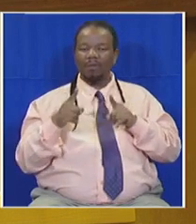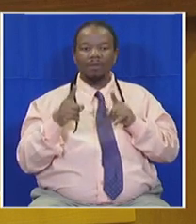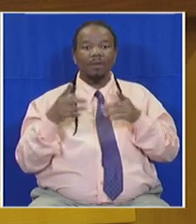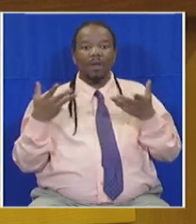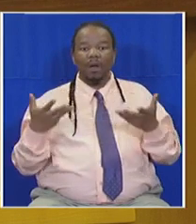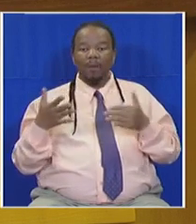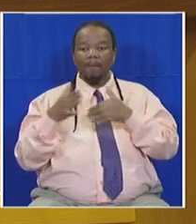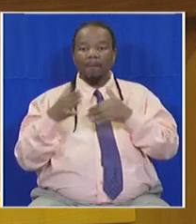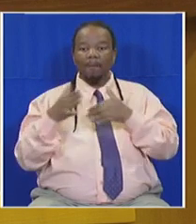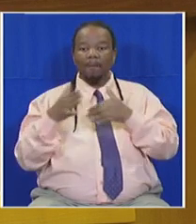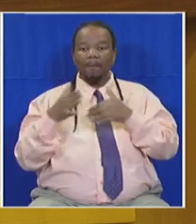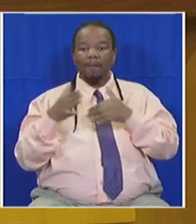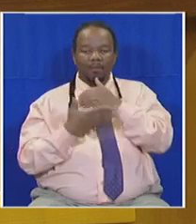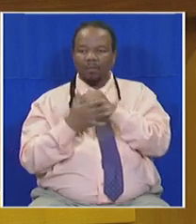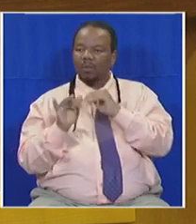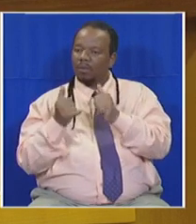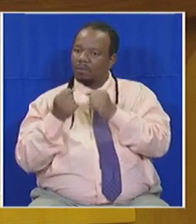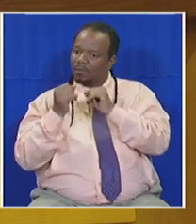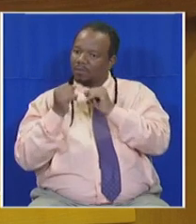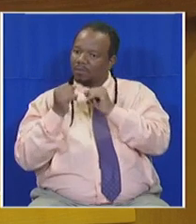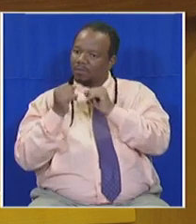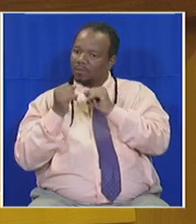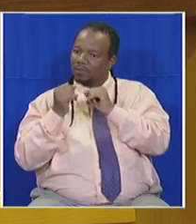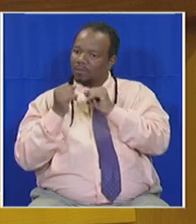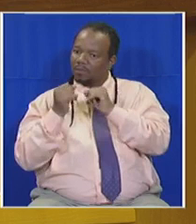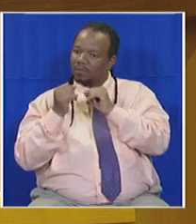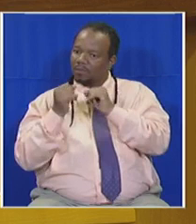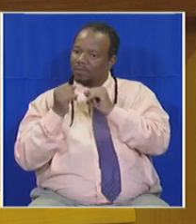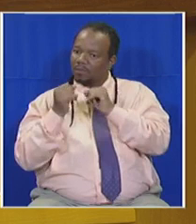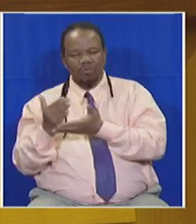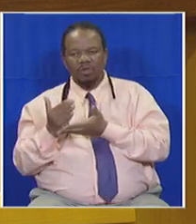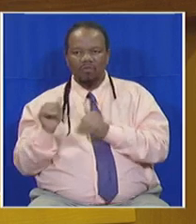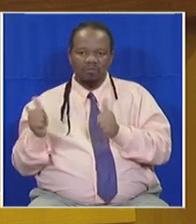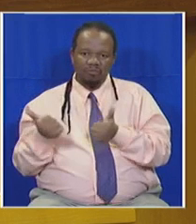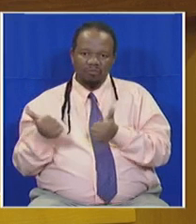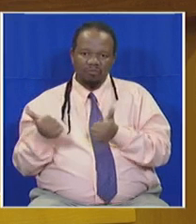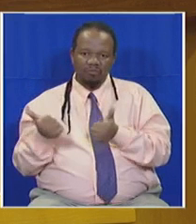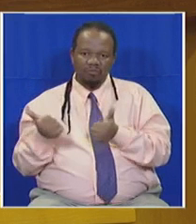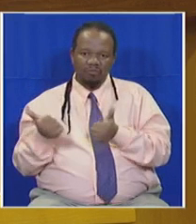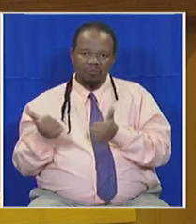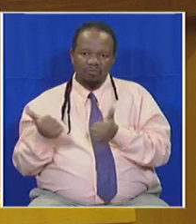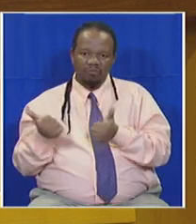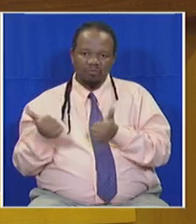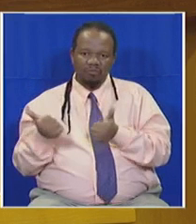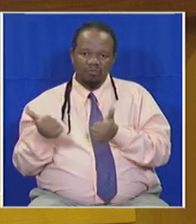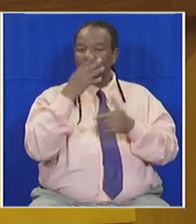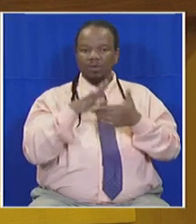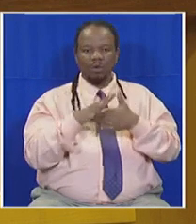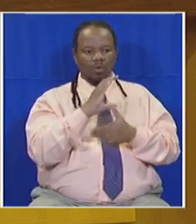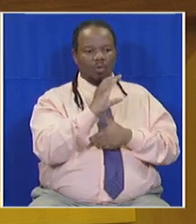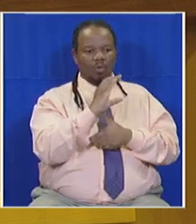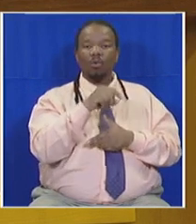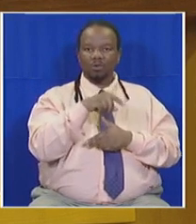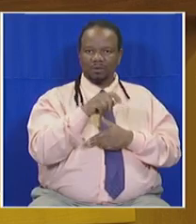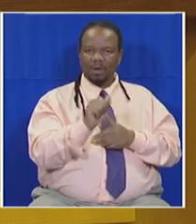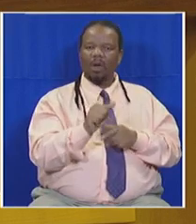a safe and livable neighborhoods. It is in this spirit that COGTA is committed in working hard